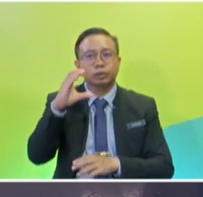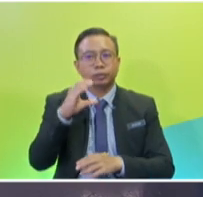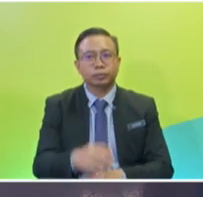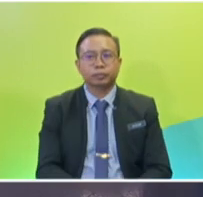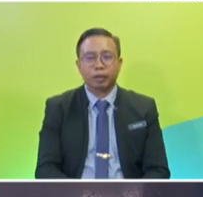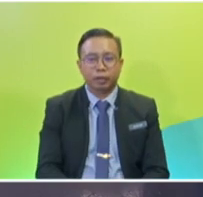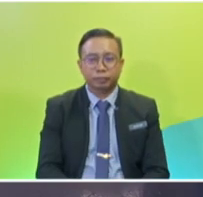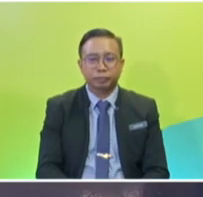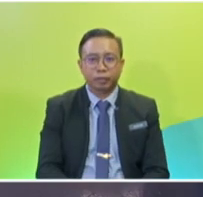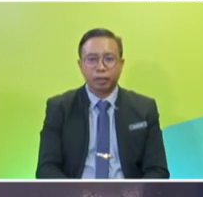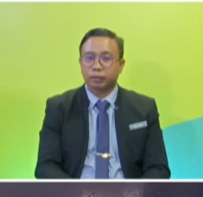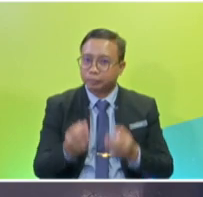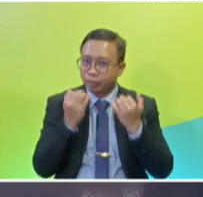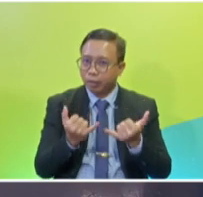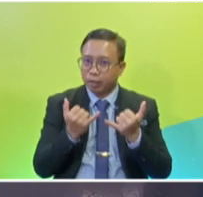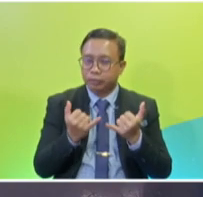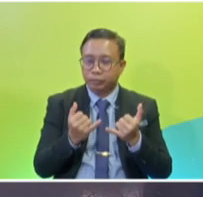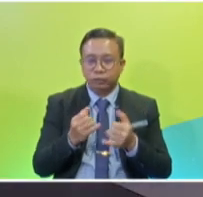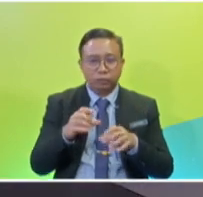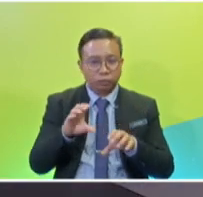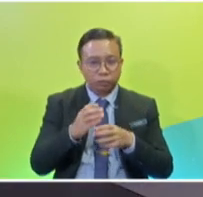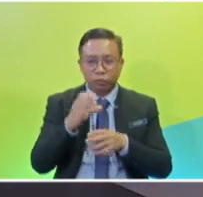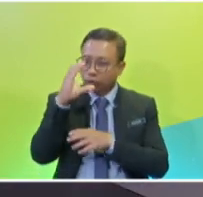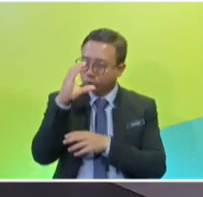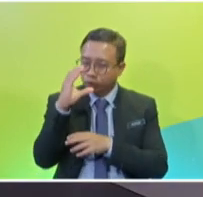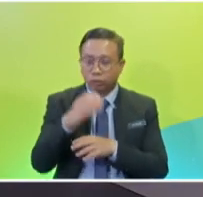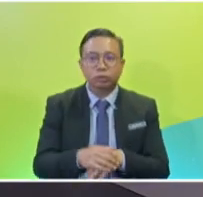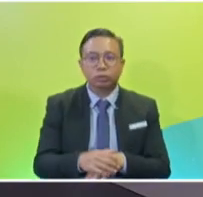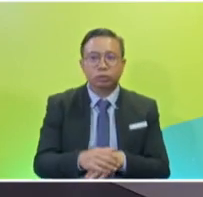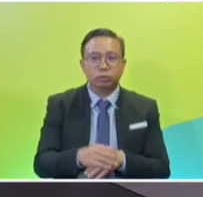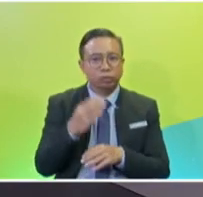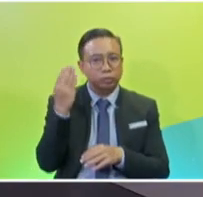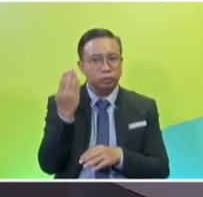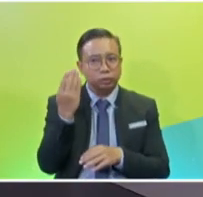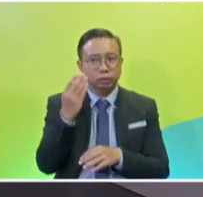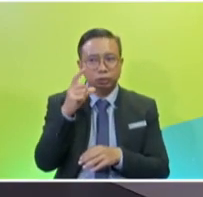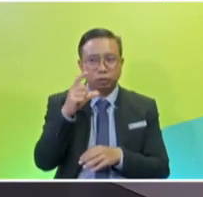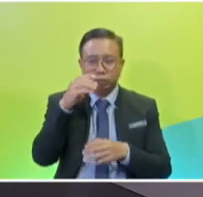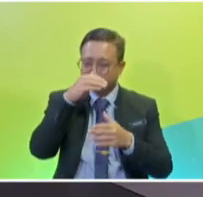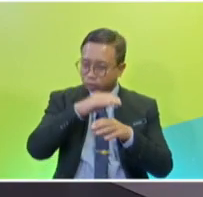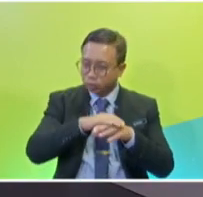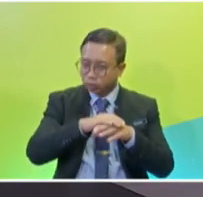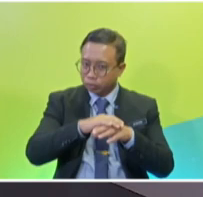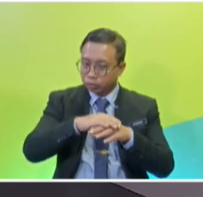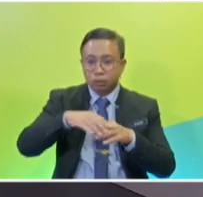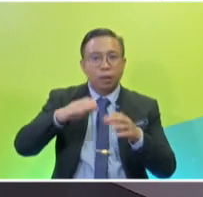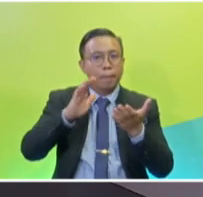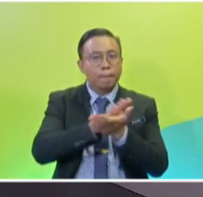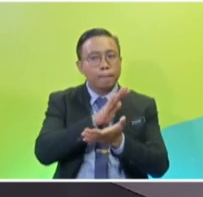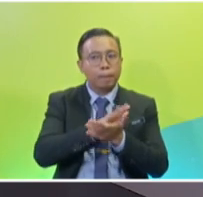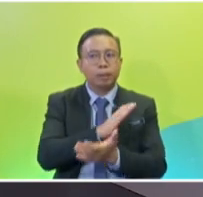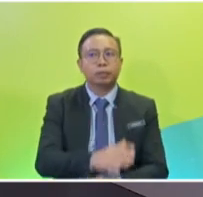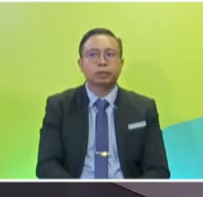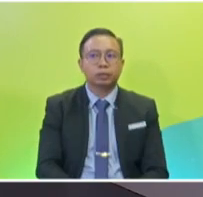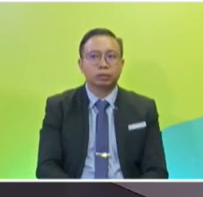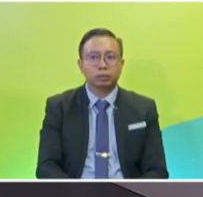C. Now, if you do this, C, normal C, you put that on a piece of paper, nah, that will